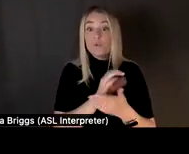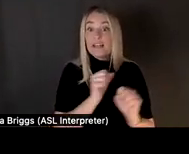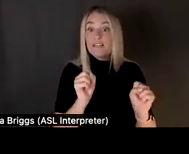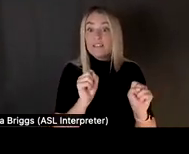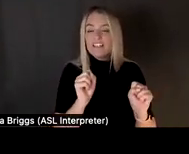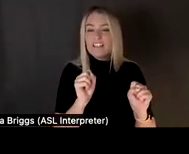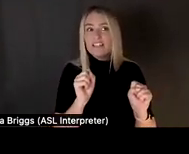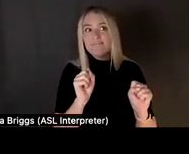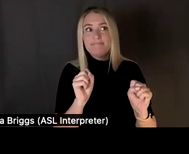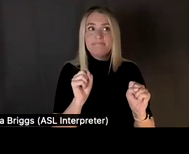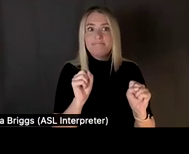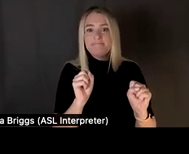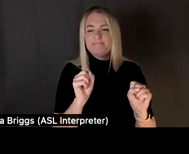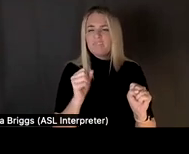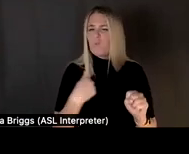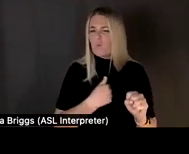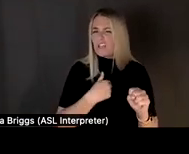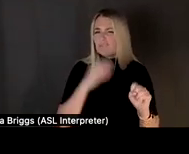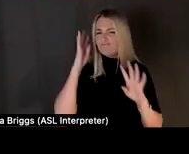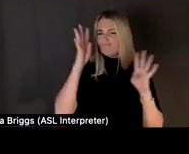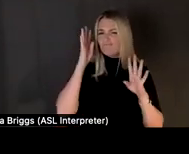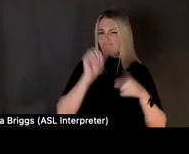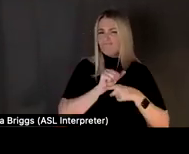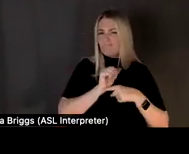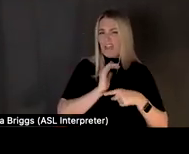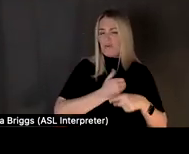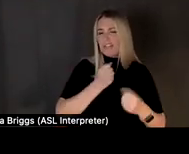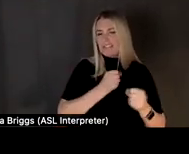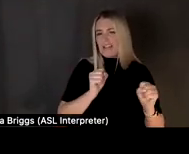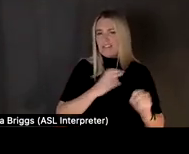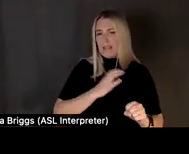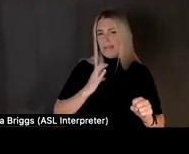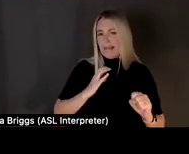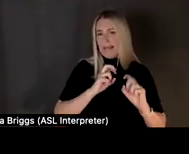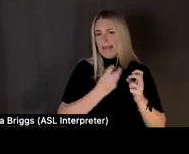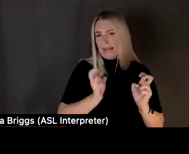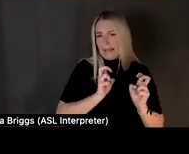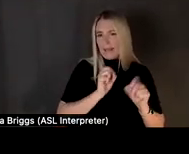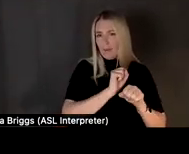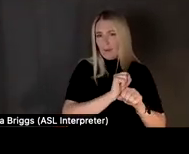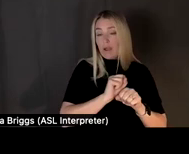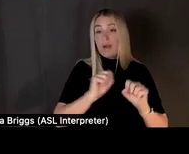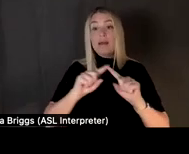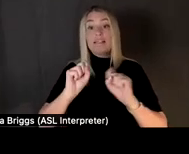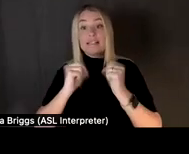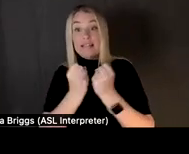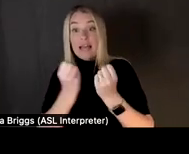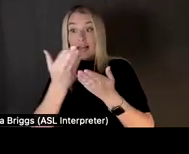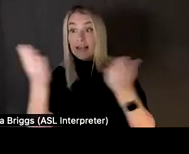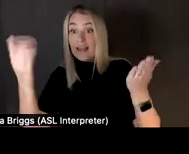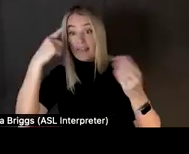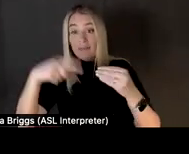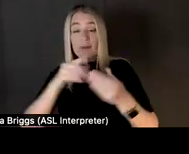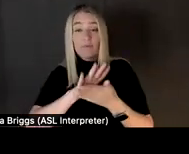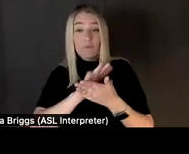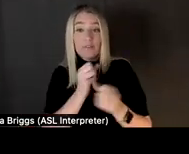this exercise as part of our safety committee work, when society thinks of school safety, we're usually